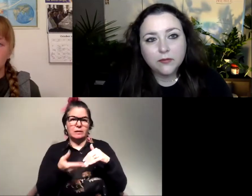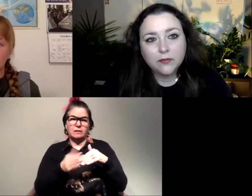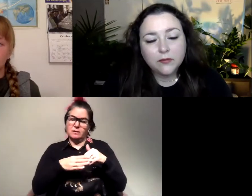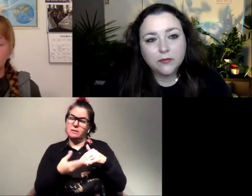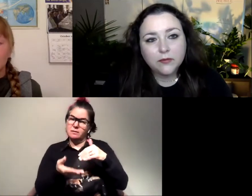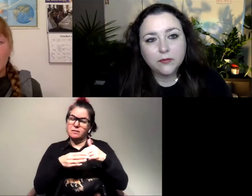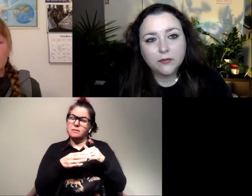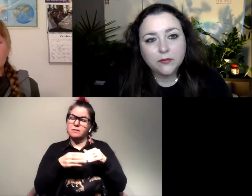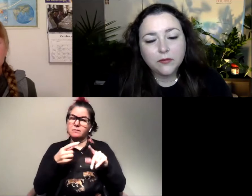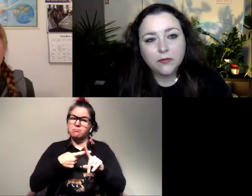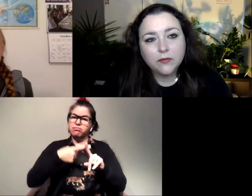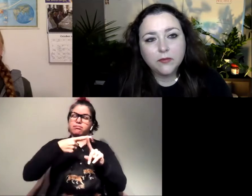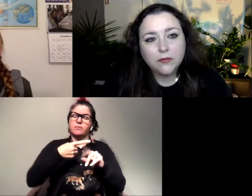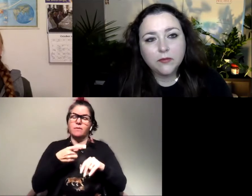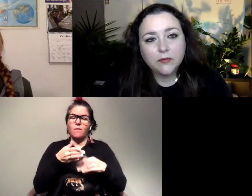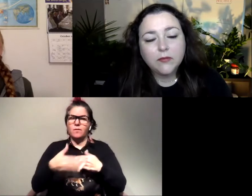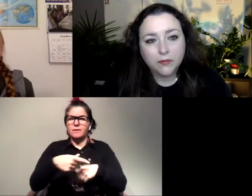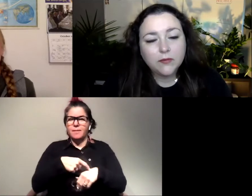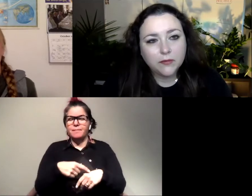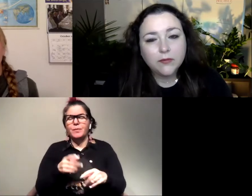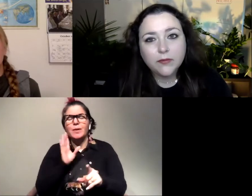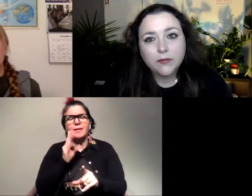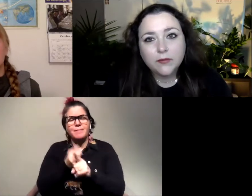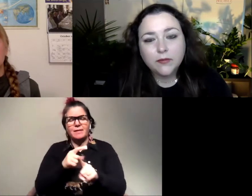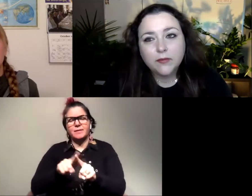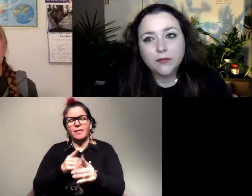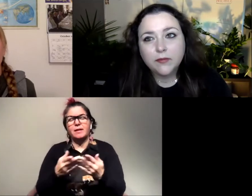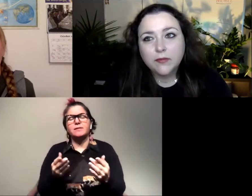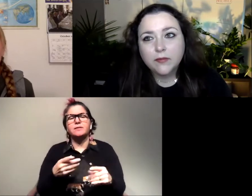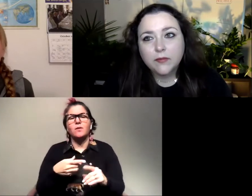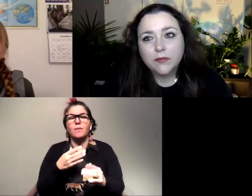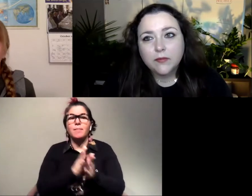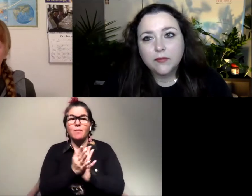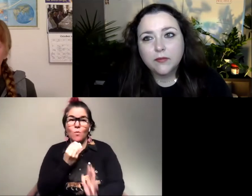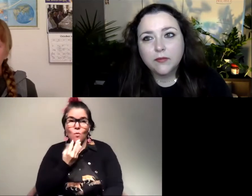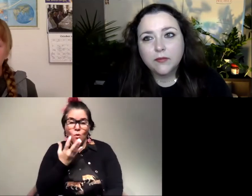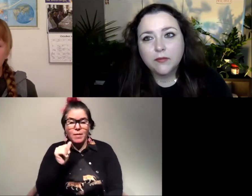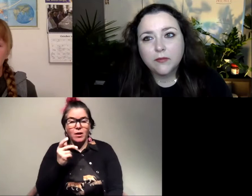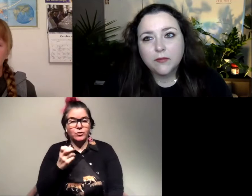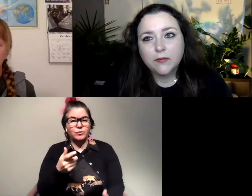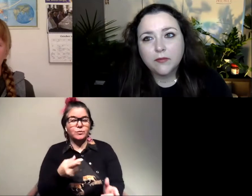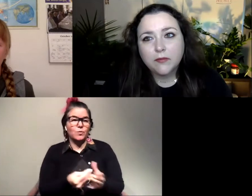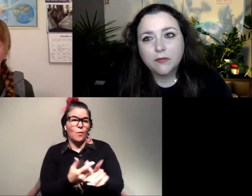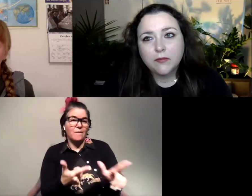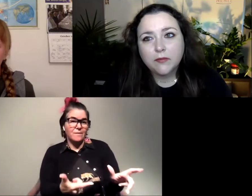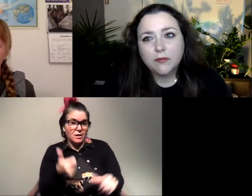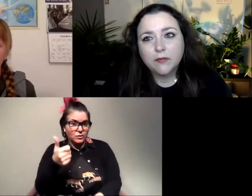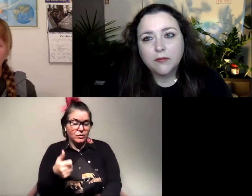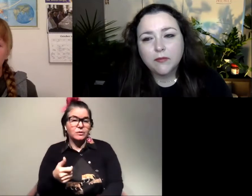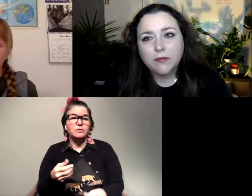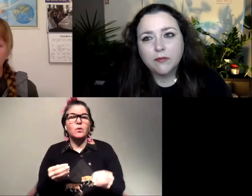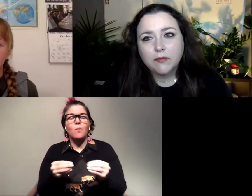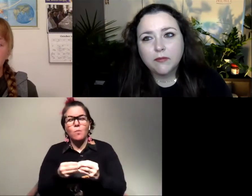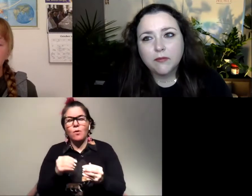over time. And that affects a lot of different things, right? So when the temperature is warmer, algae can grow faster, and so you get more algal blooms than you